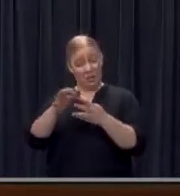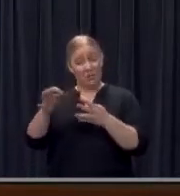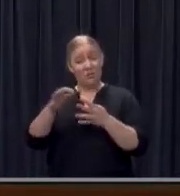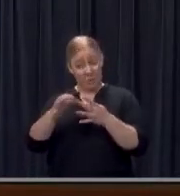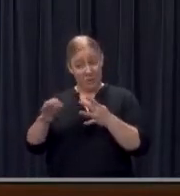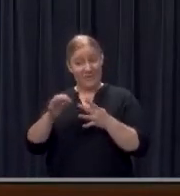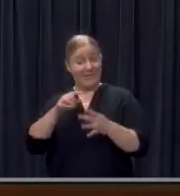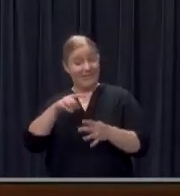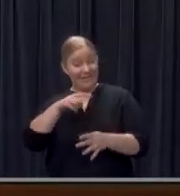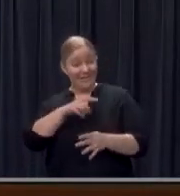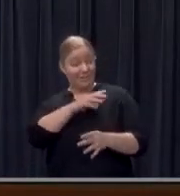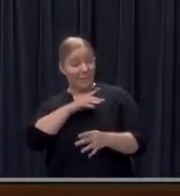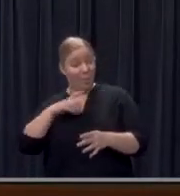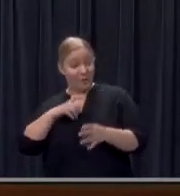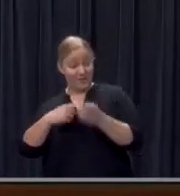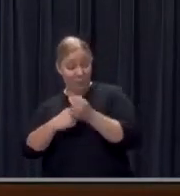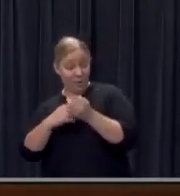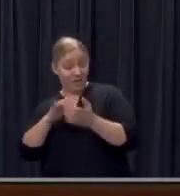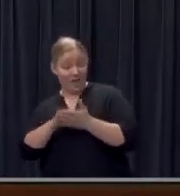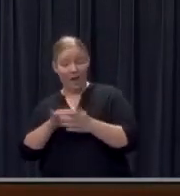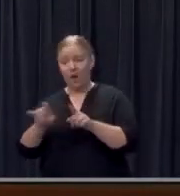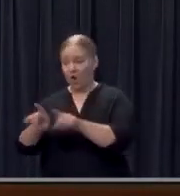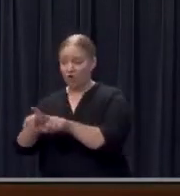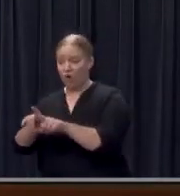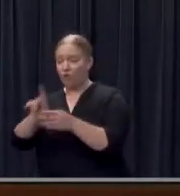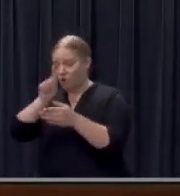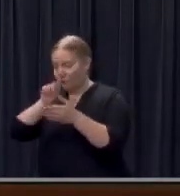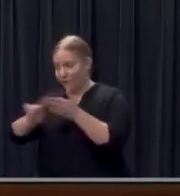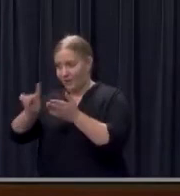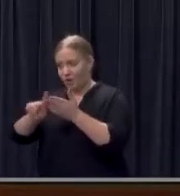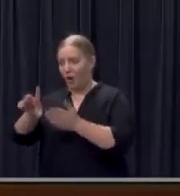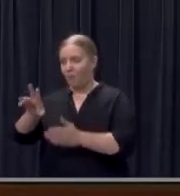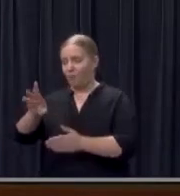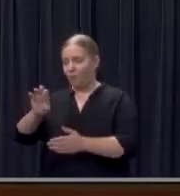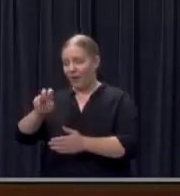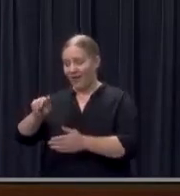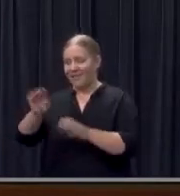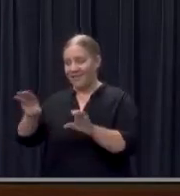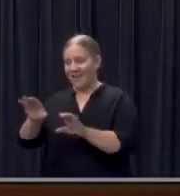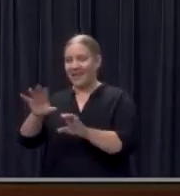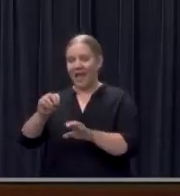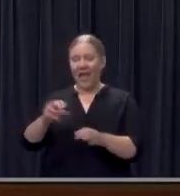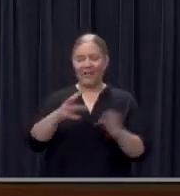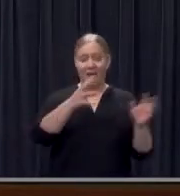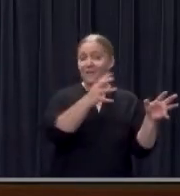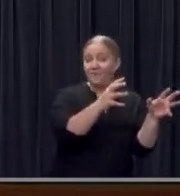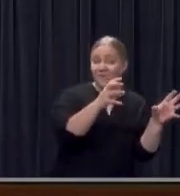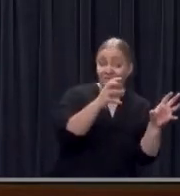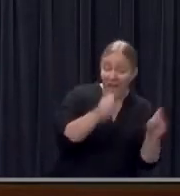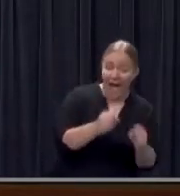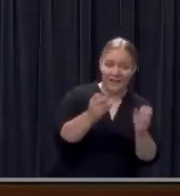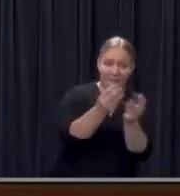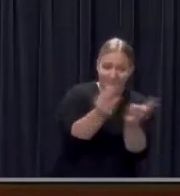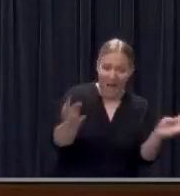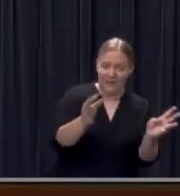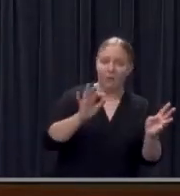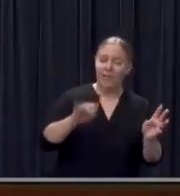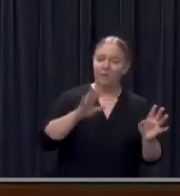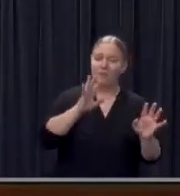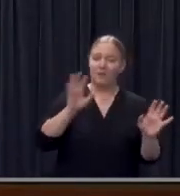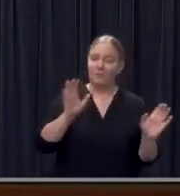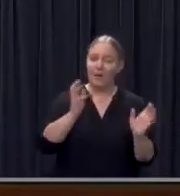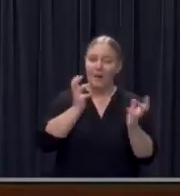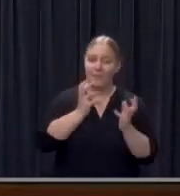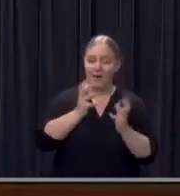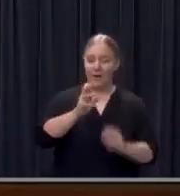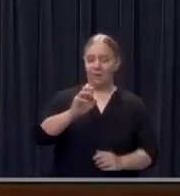of supporting that, but also the research that especially Brent did. And the warp speed implementation is absolutely true. Brad Caldwell's